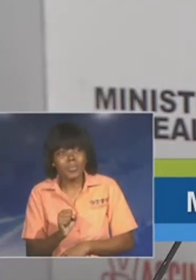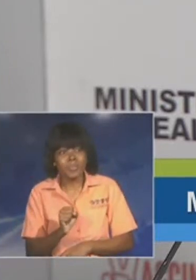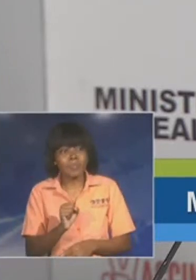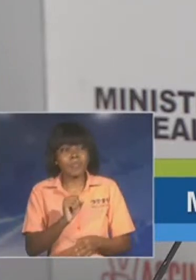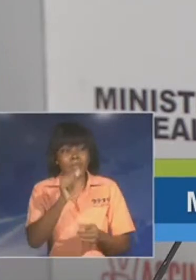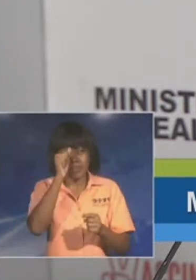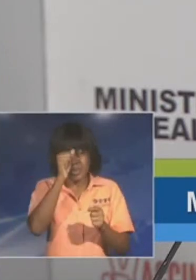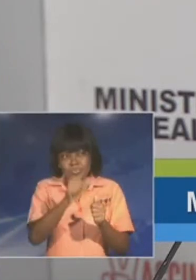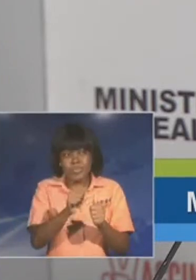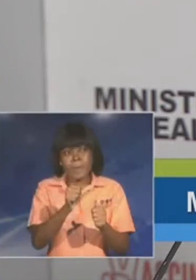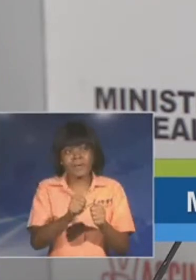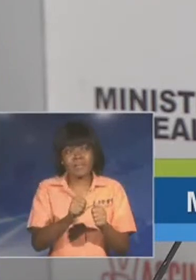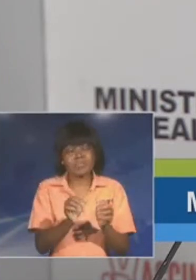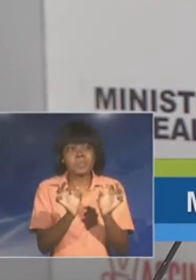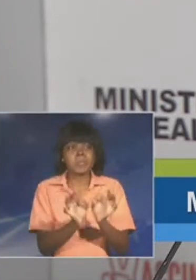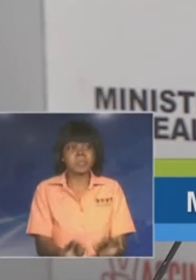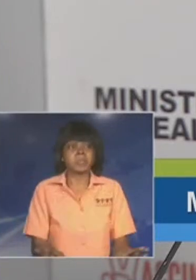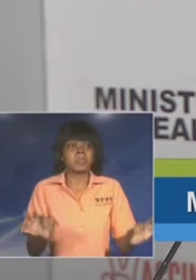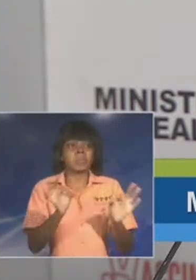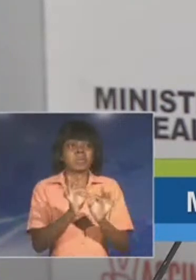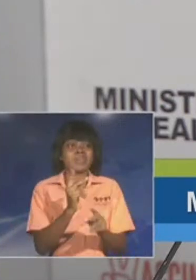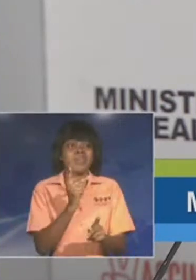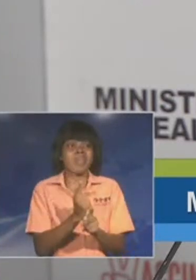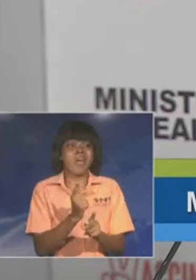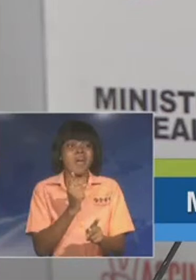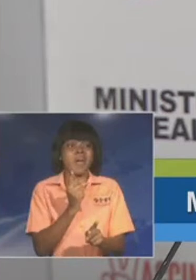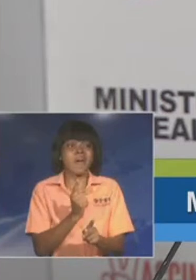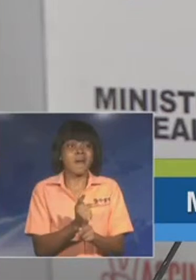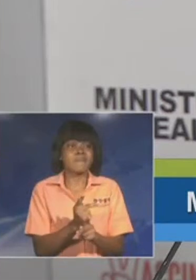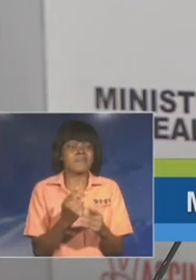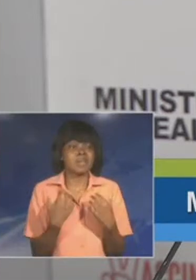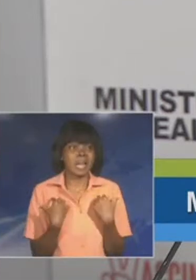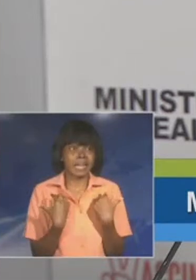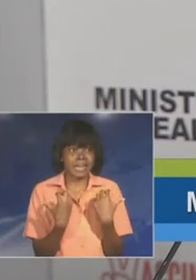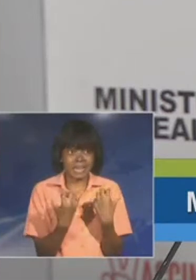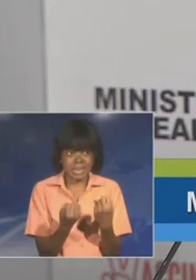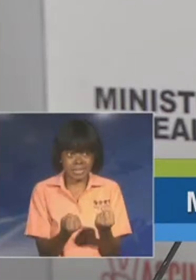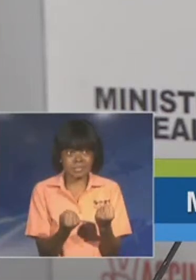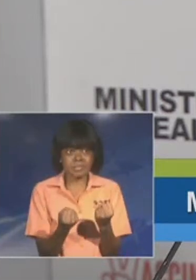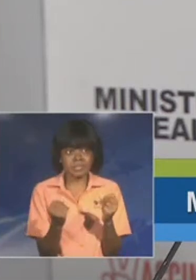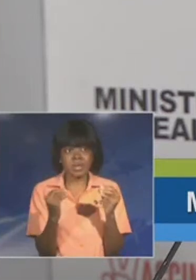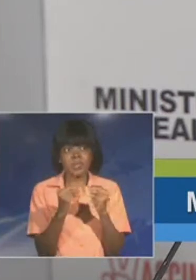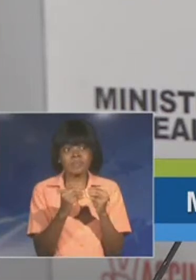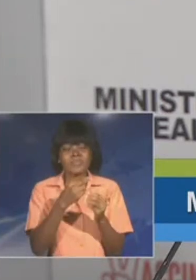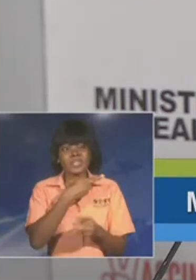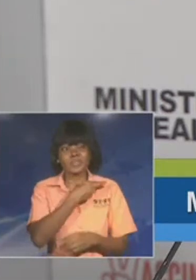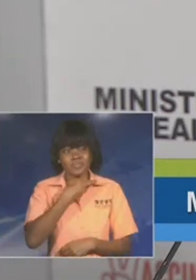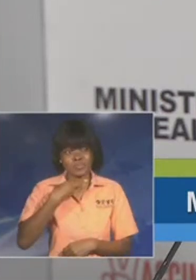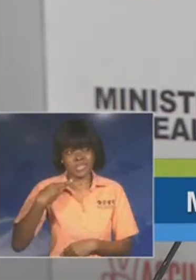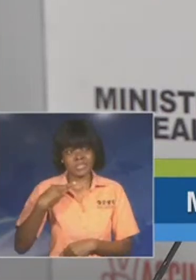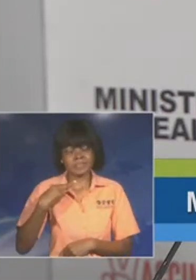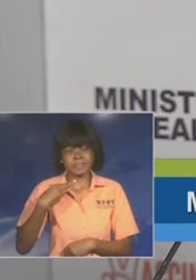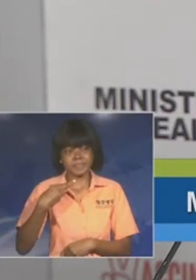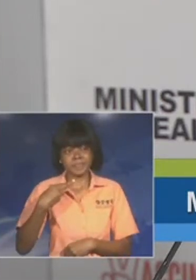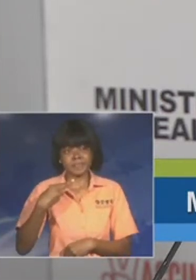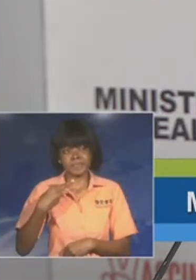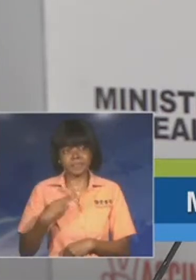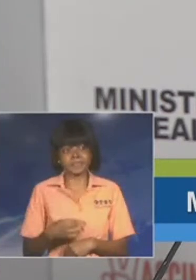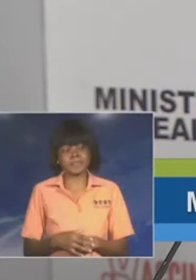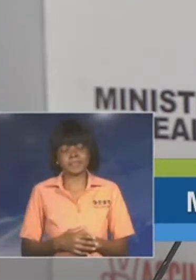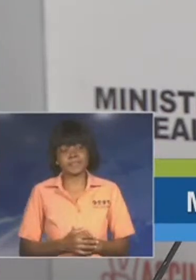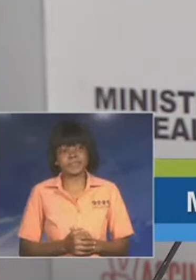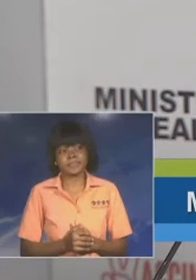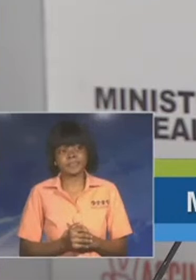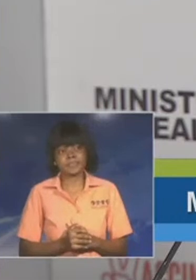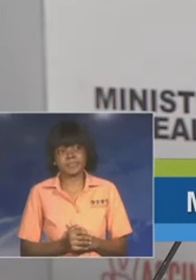These are proven methods that continue to prevent persons from spreading and acquiring COVID-19.